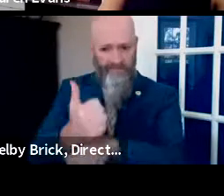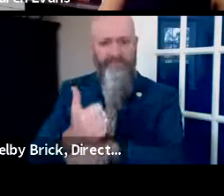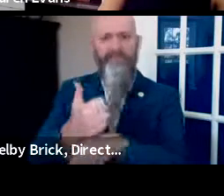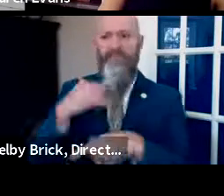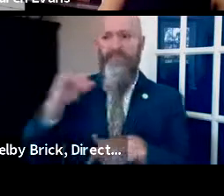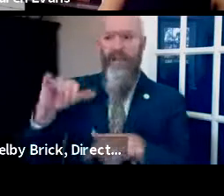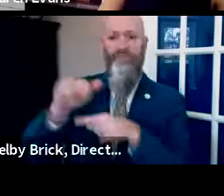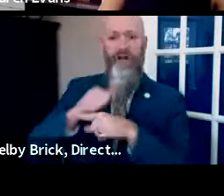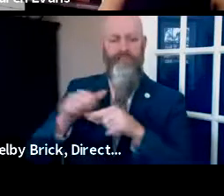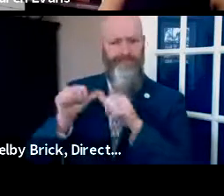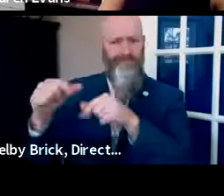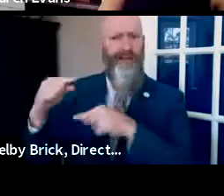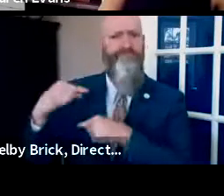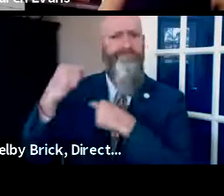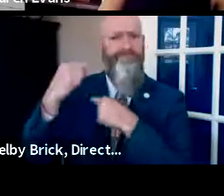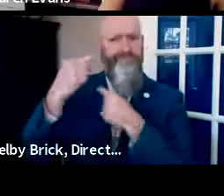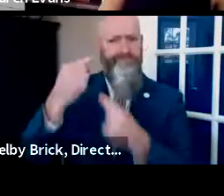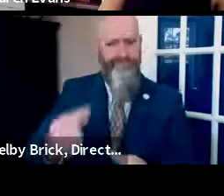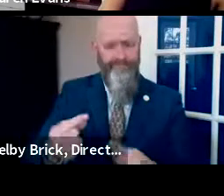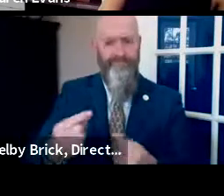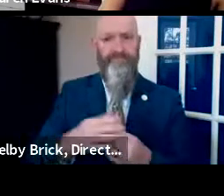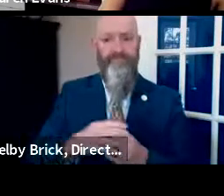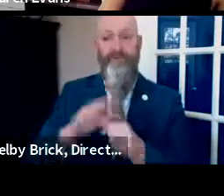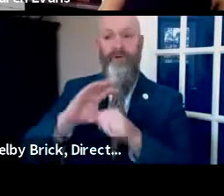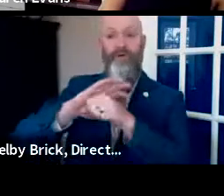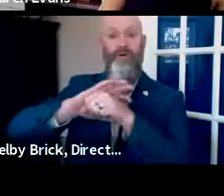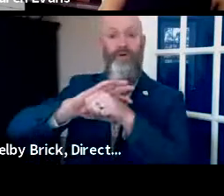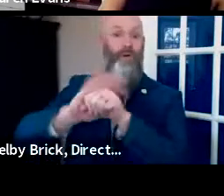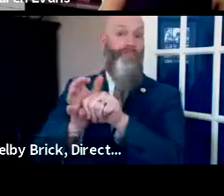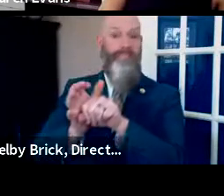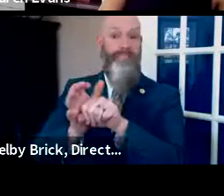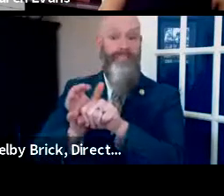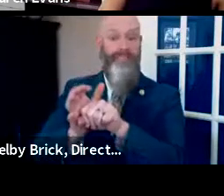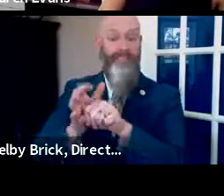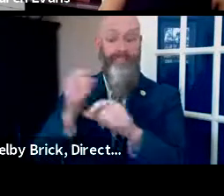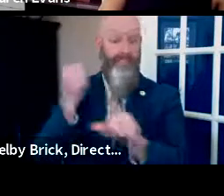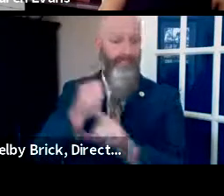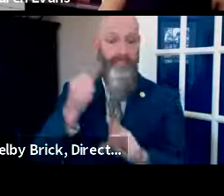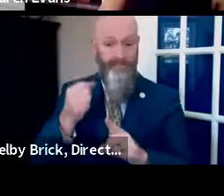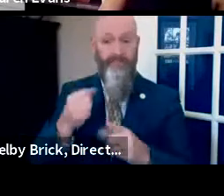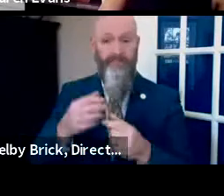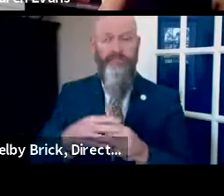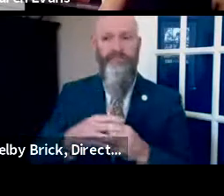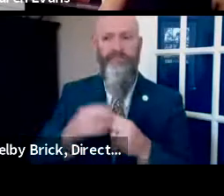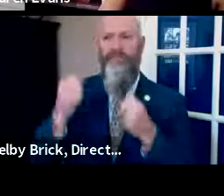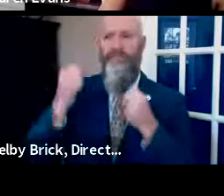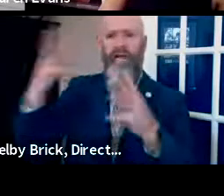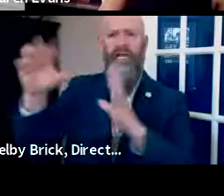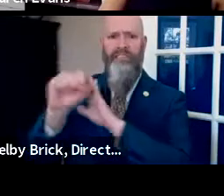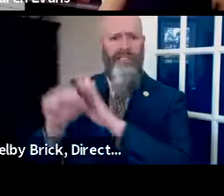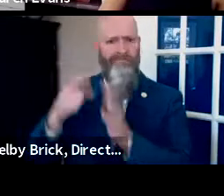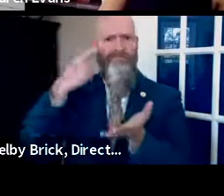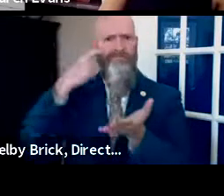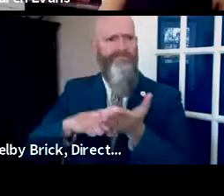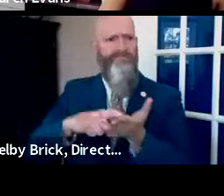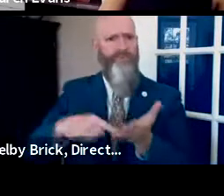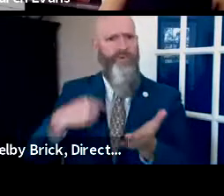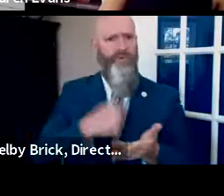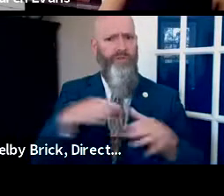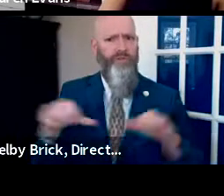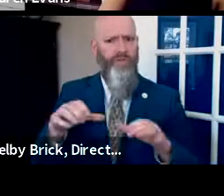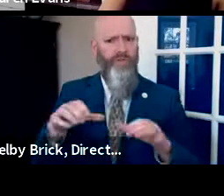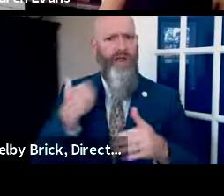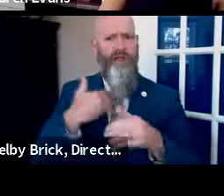information. We set this protocol up many years ago, and it is quite evident during the time of COVID. When COVID